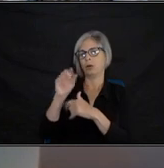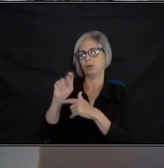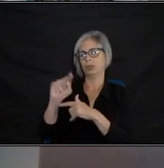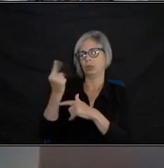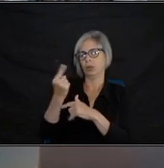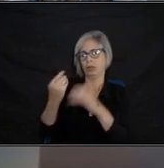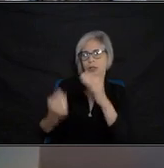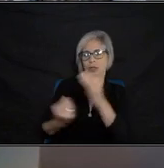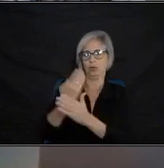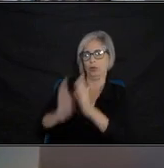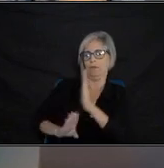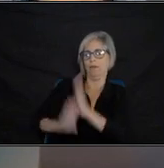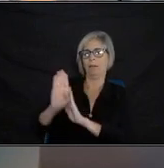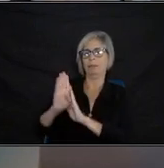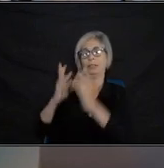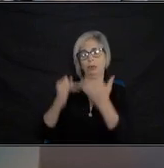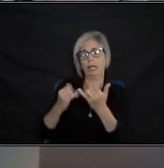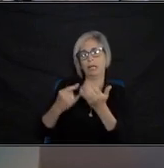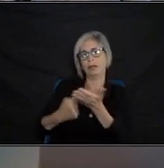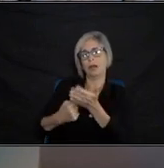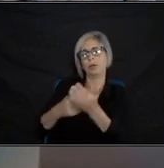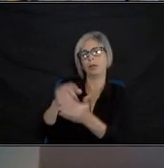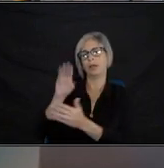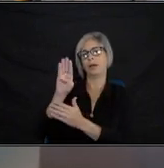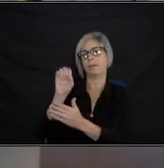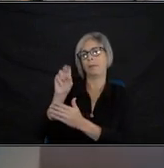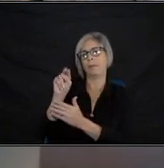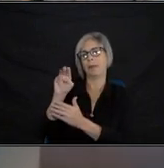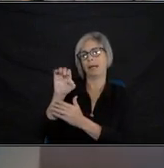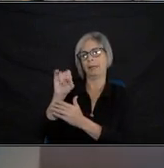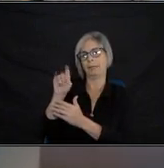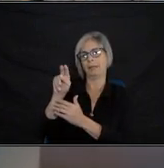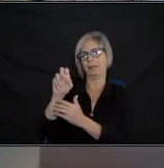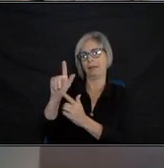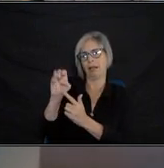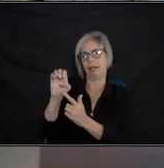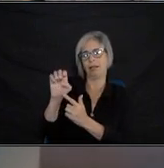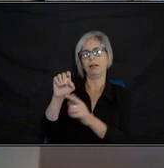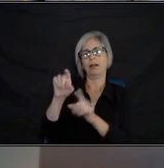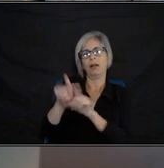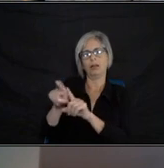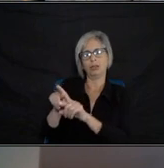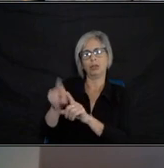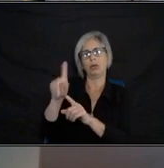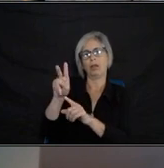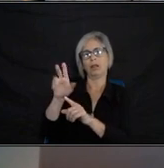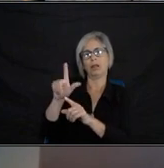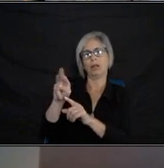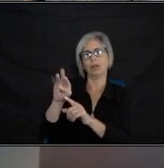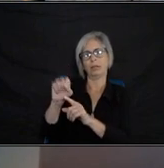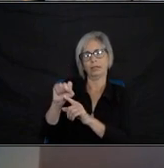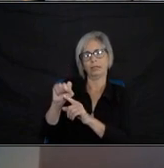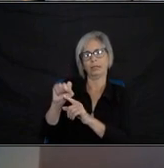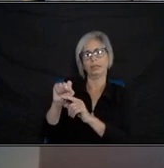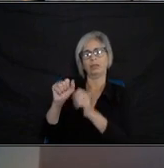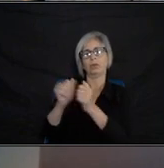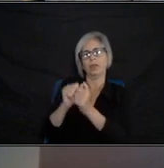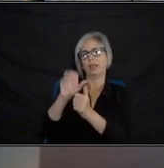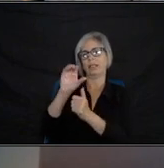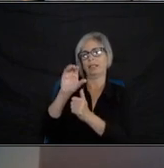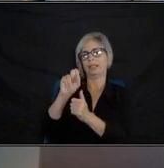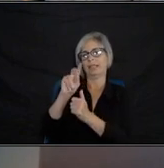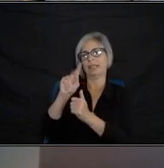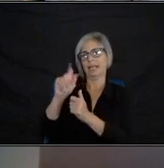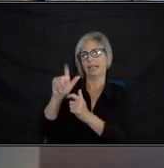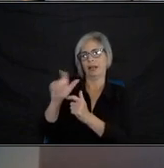developments. And today I spoke with Bonnie Miskell. I also spoke with Louis Sweezy for Centennial. I